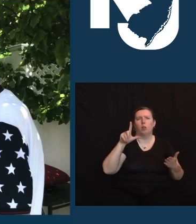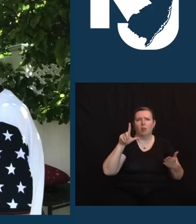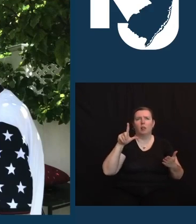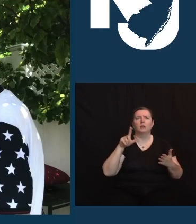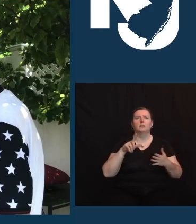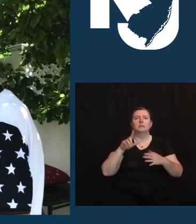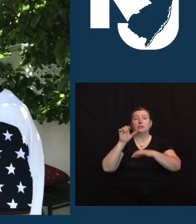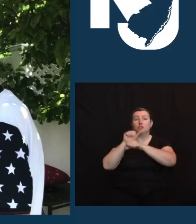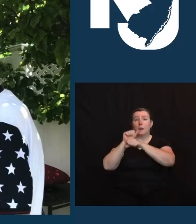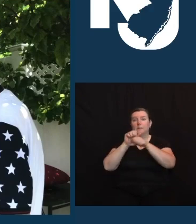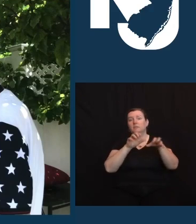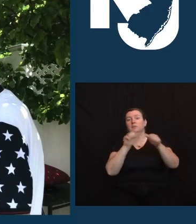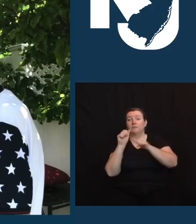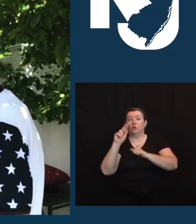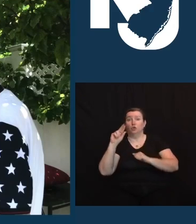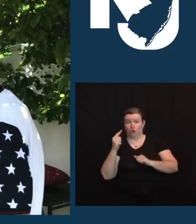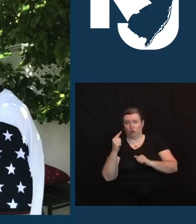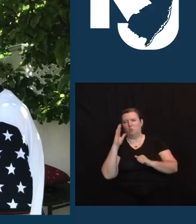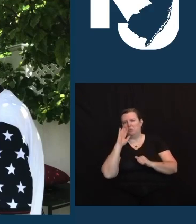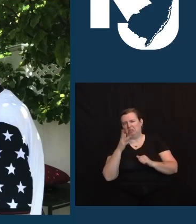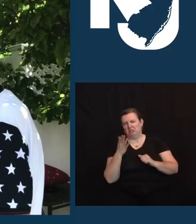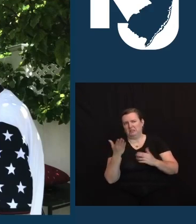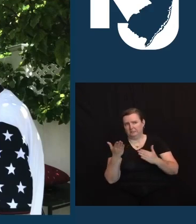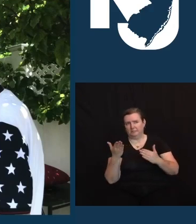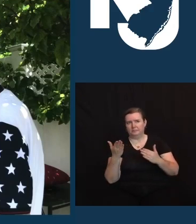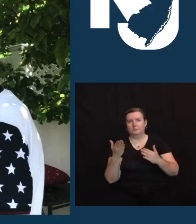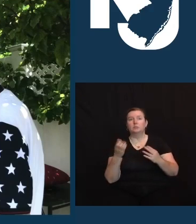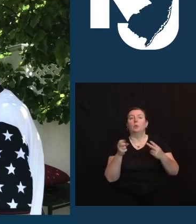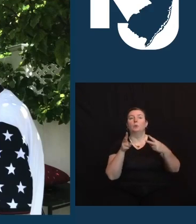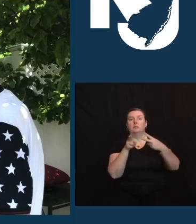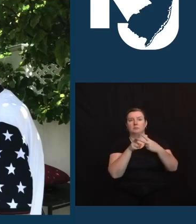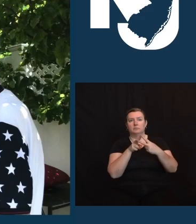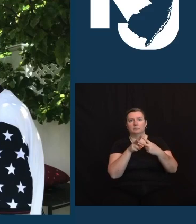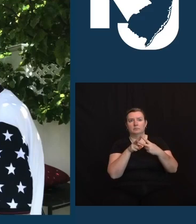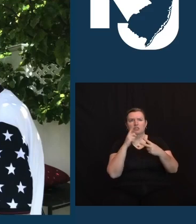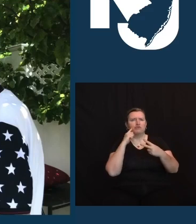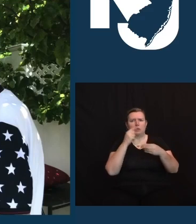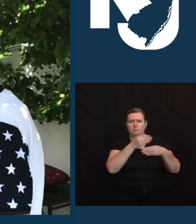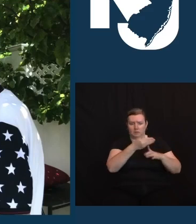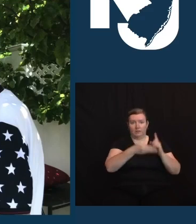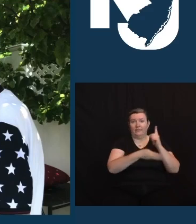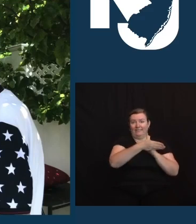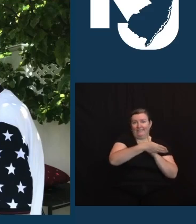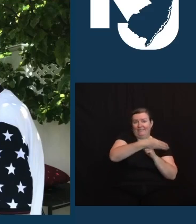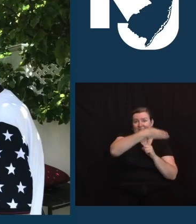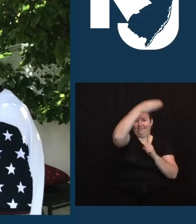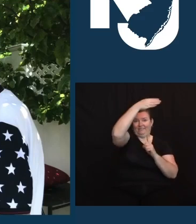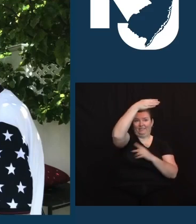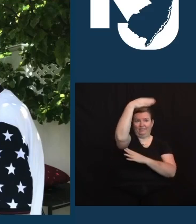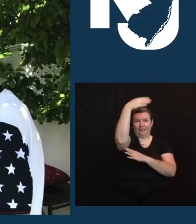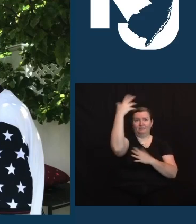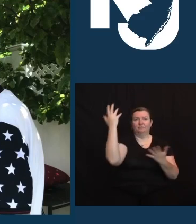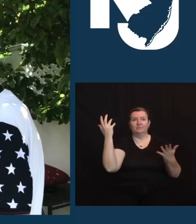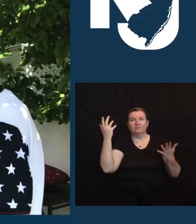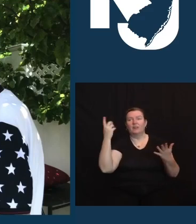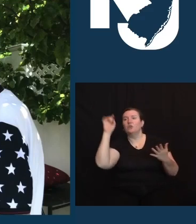August, both raised flags, the French and American flags, with Jersey City Mayor Steve Fulop, and then took a